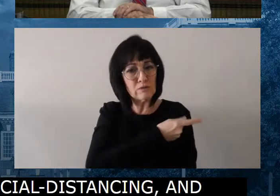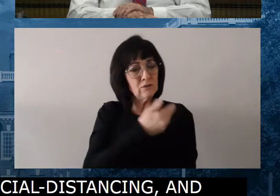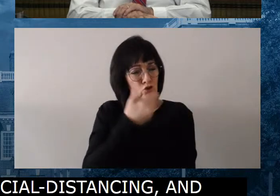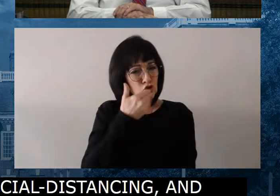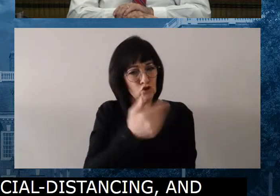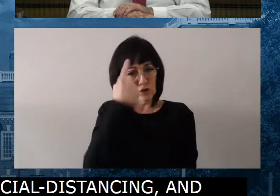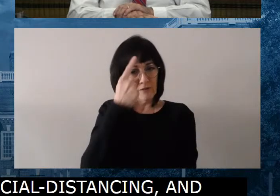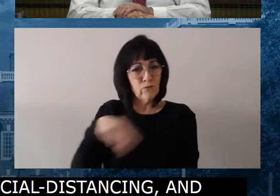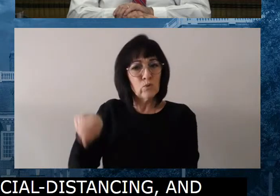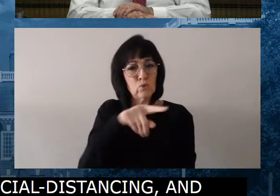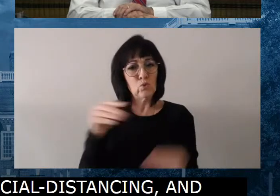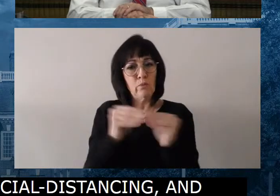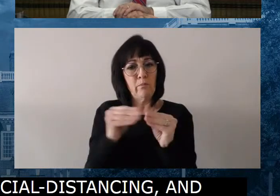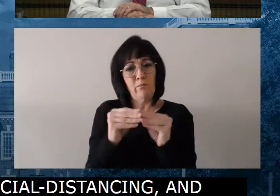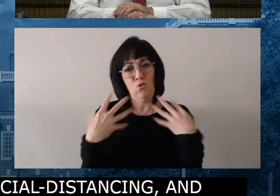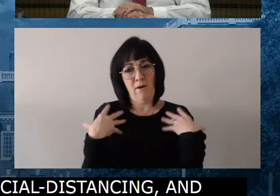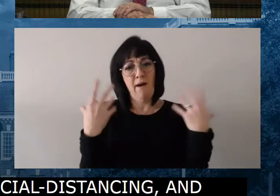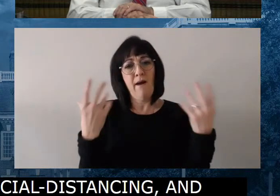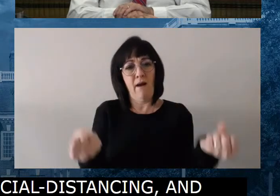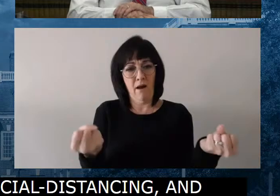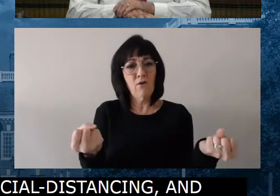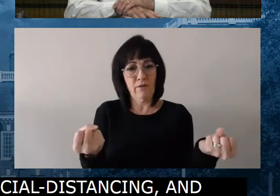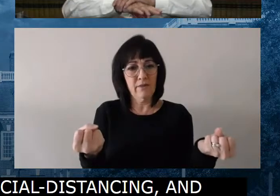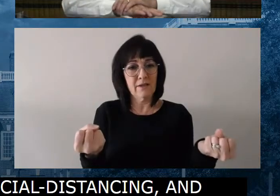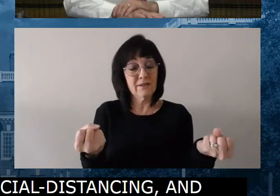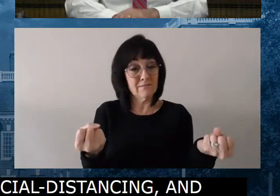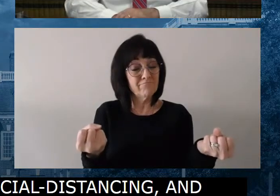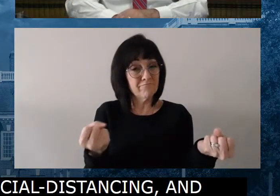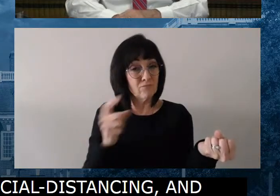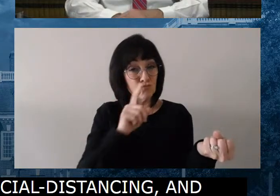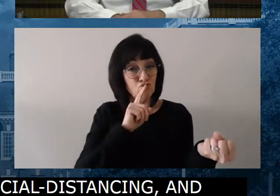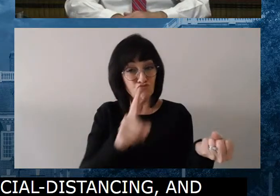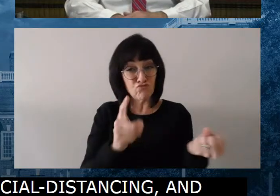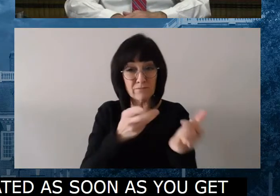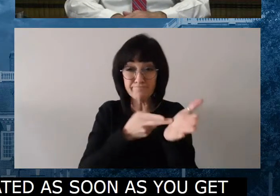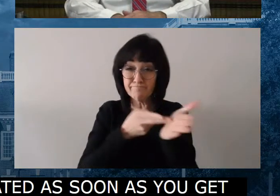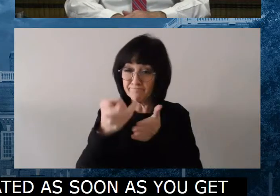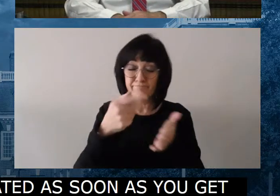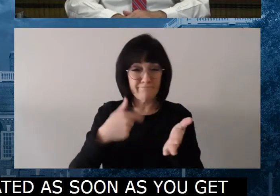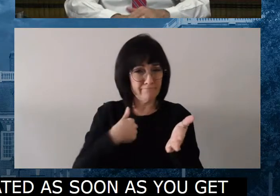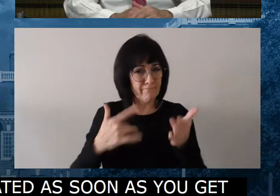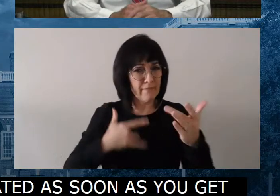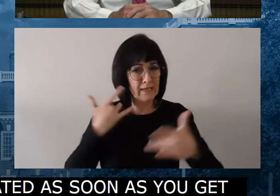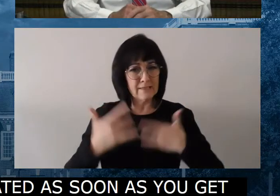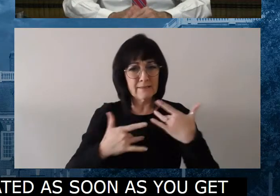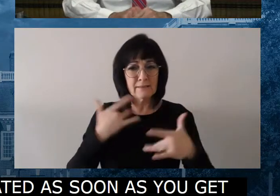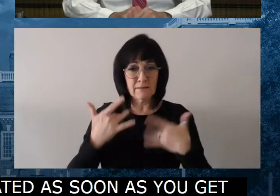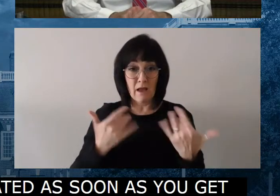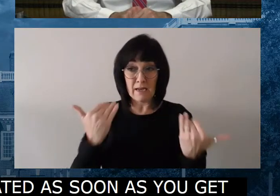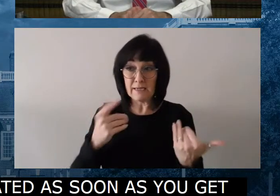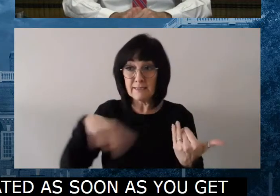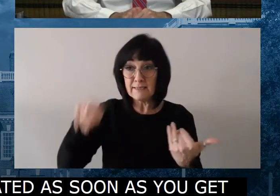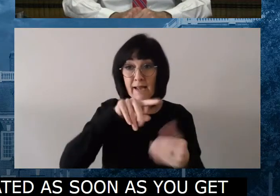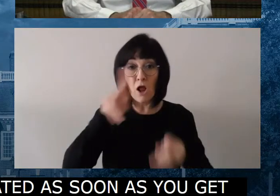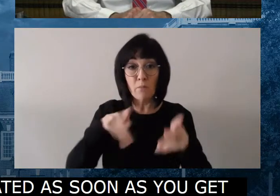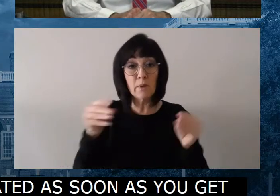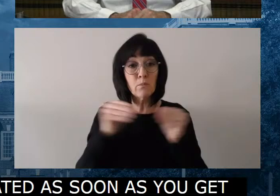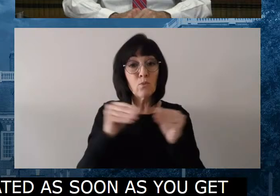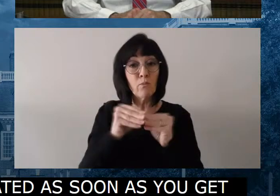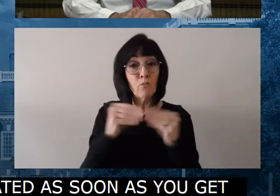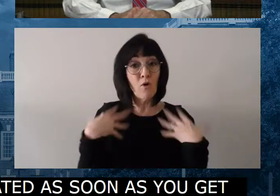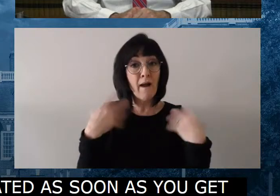and we'll be healthier as a state. I'm really excited about the economy of our state as we